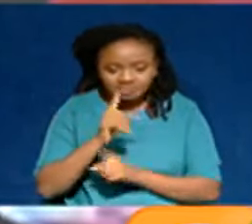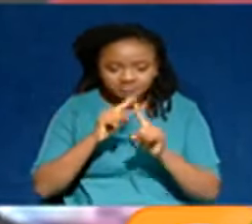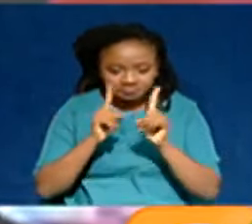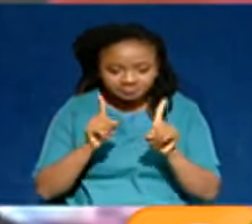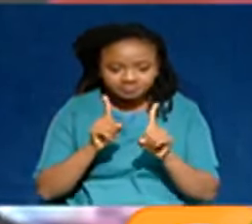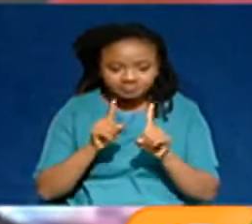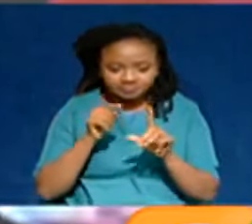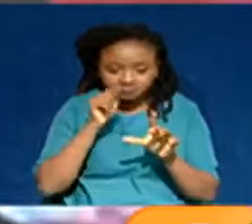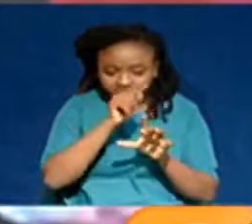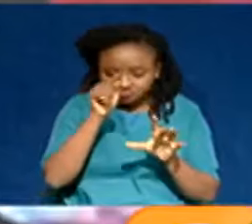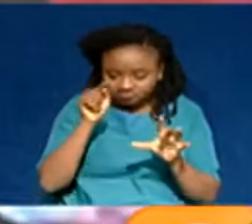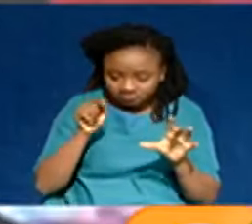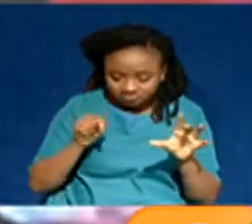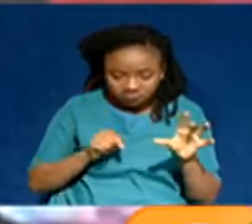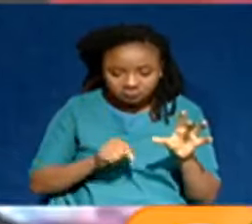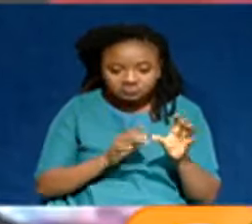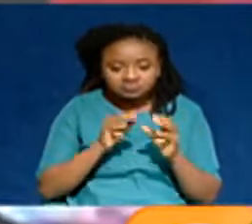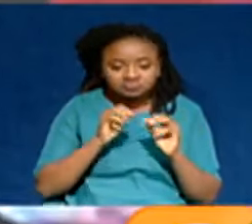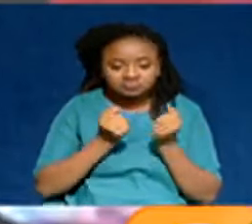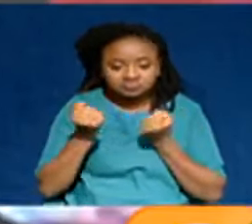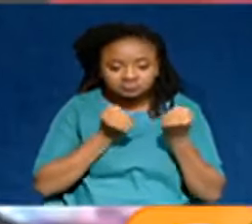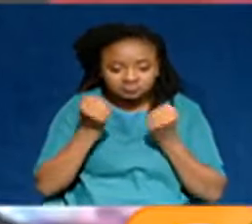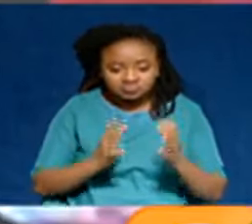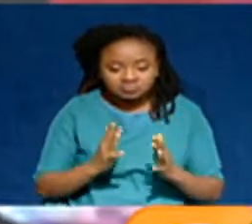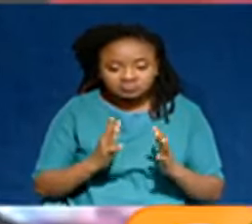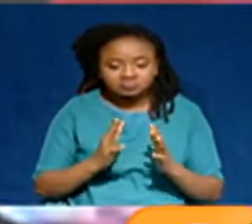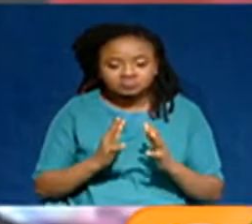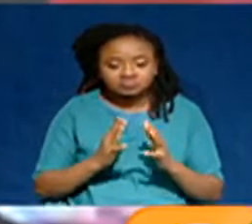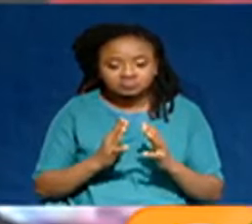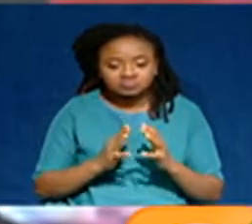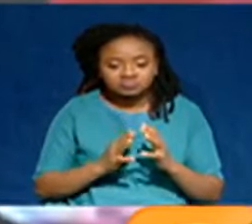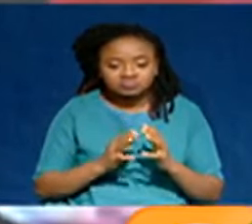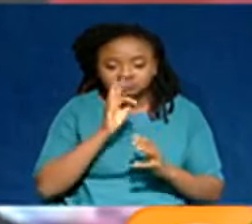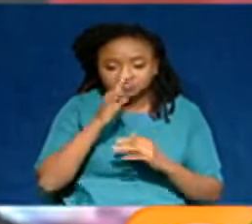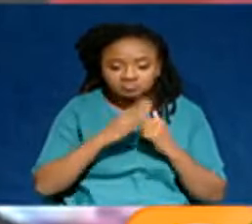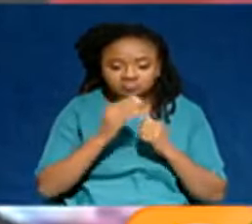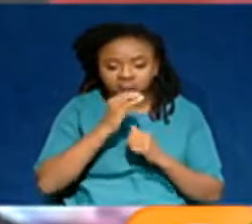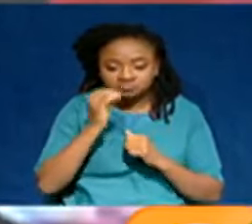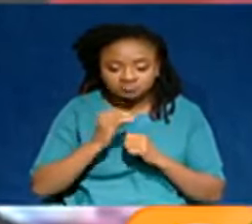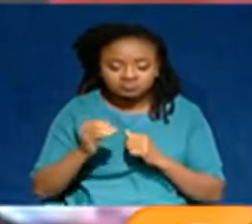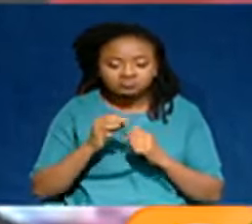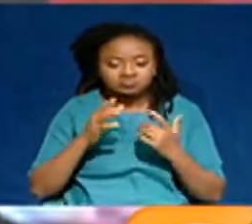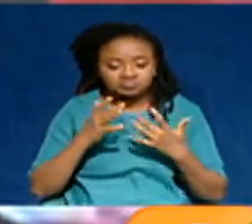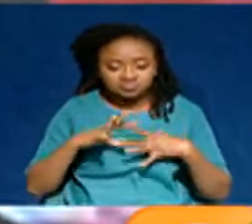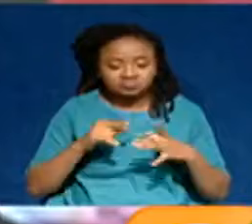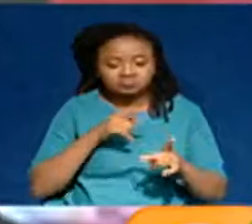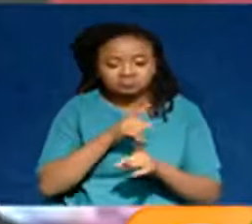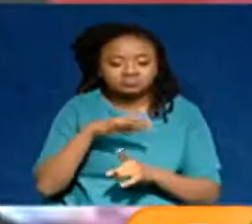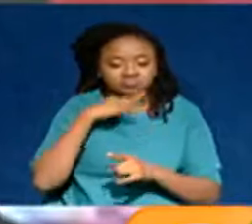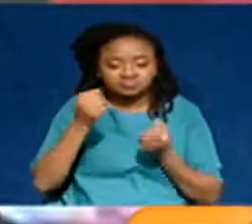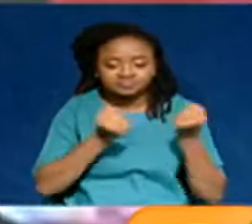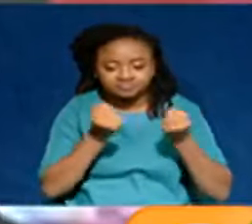all these drivers are 9% of the people who die in this population, and then